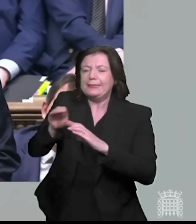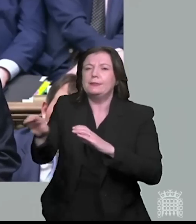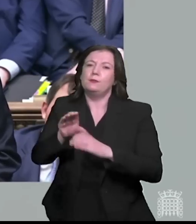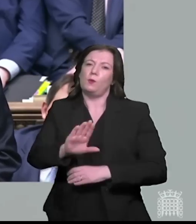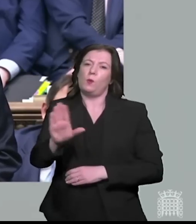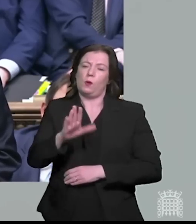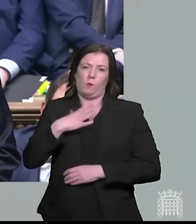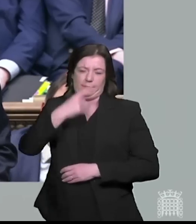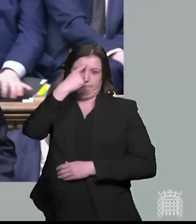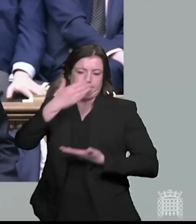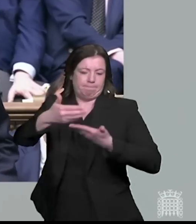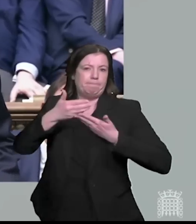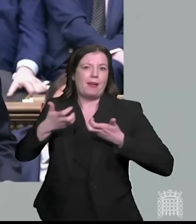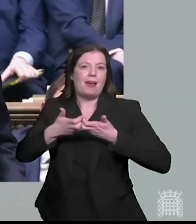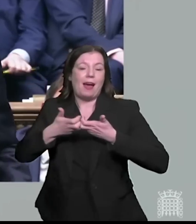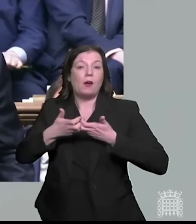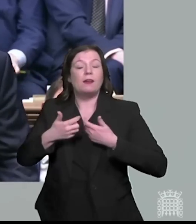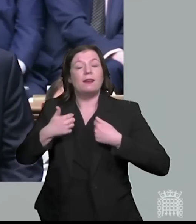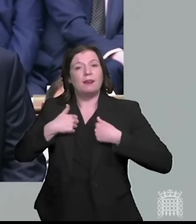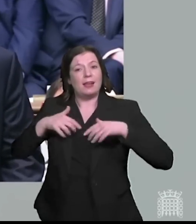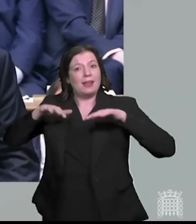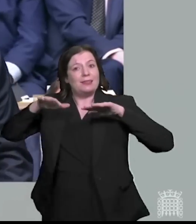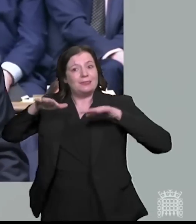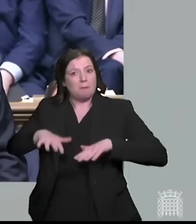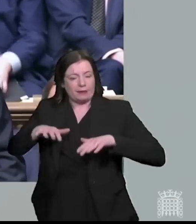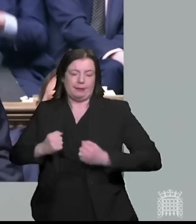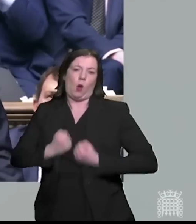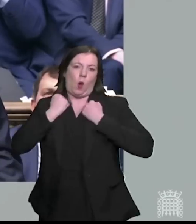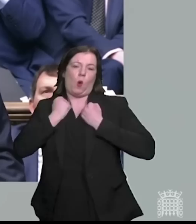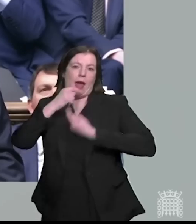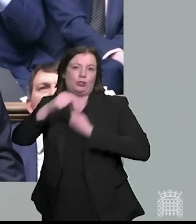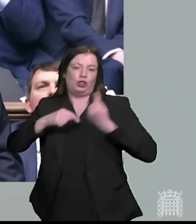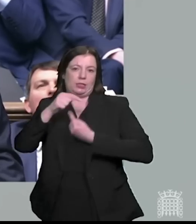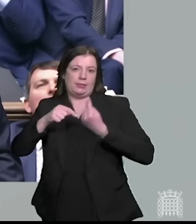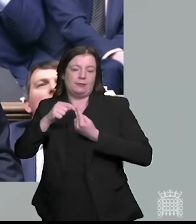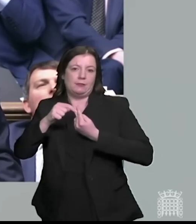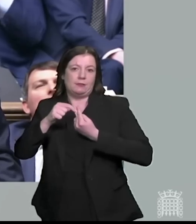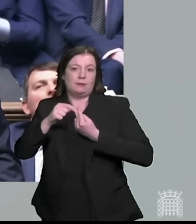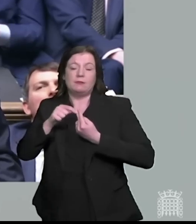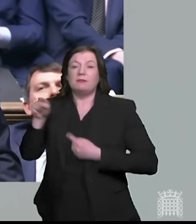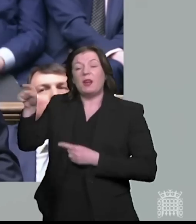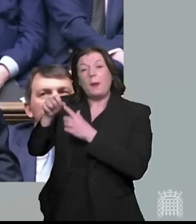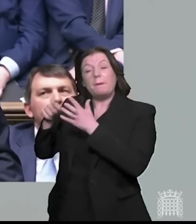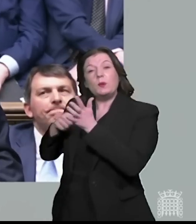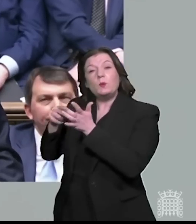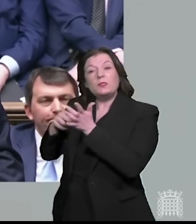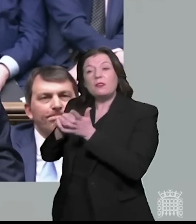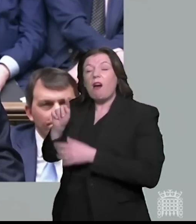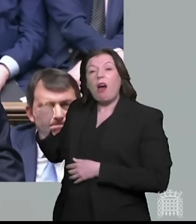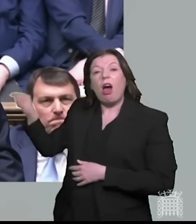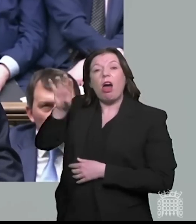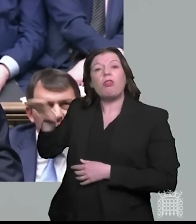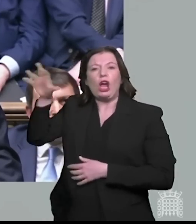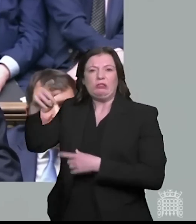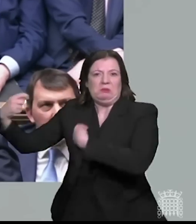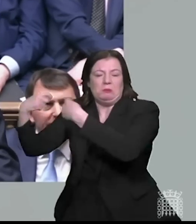security. That means investing in domestic sources of energy that fall outside Putin or any autocrat's